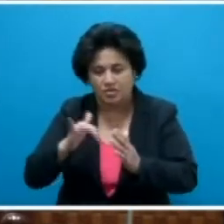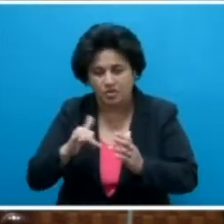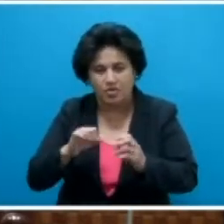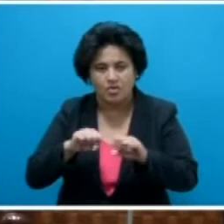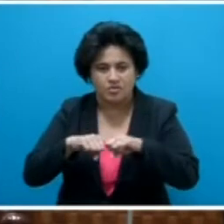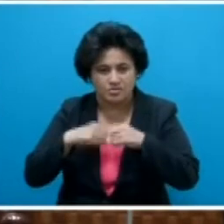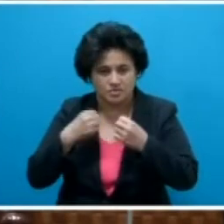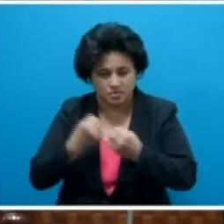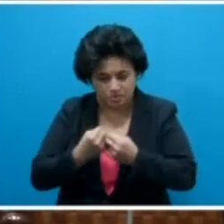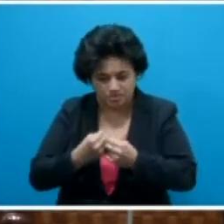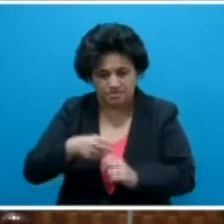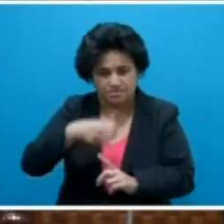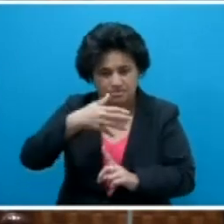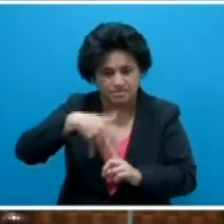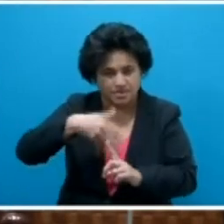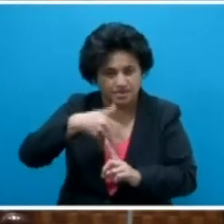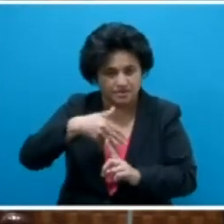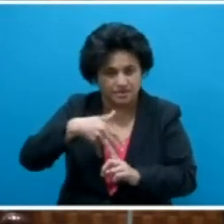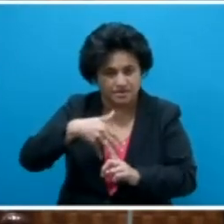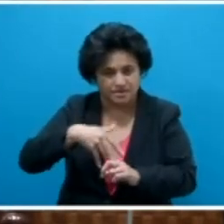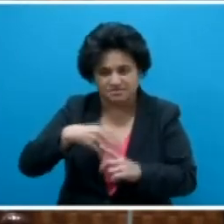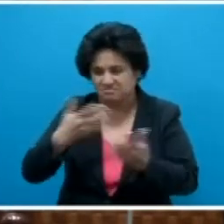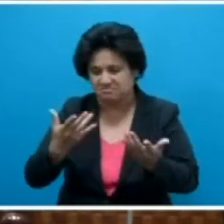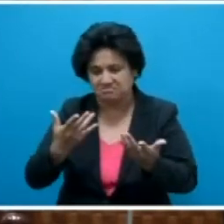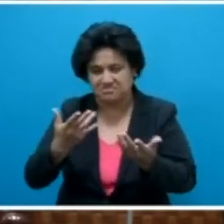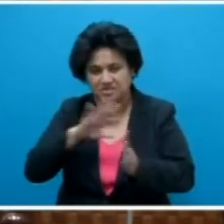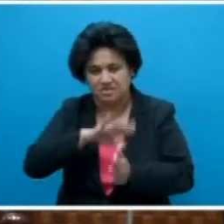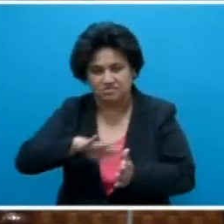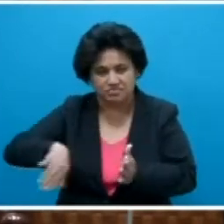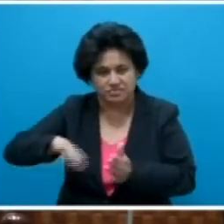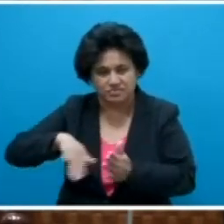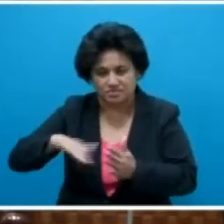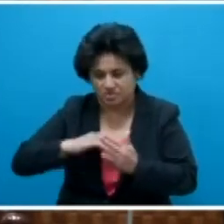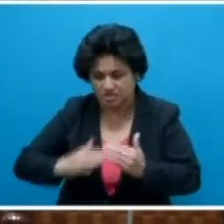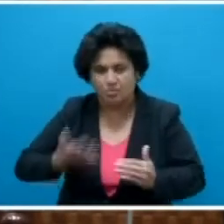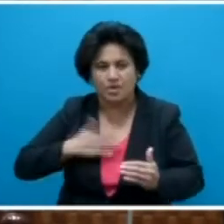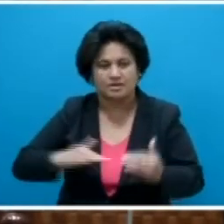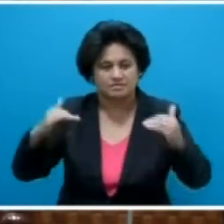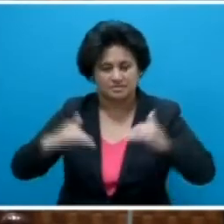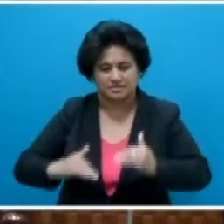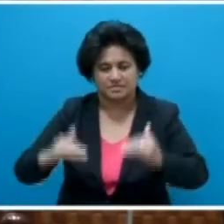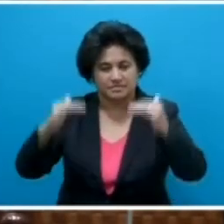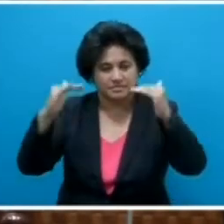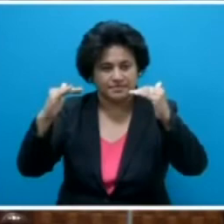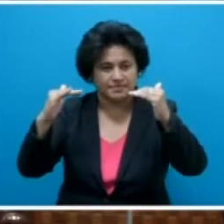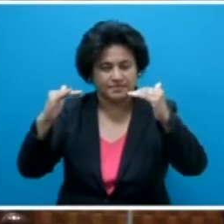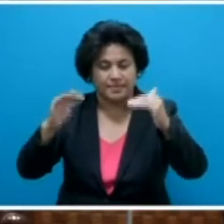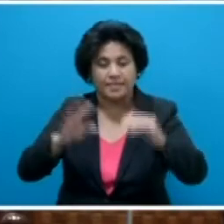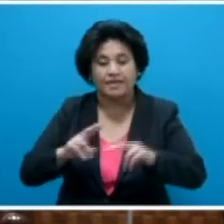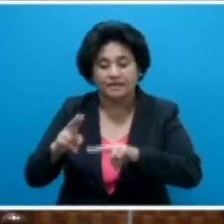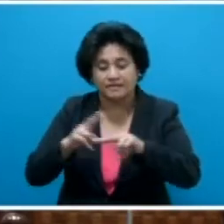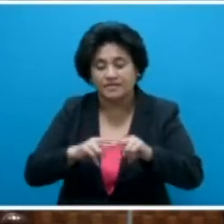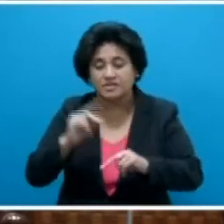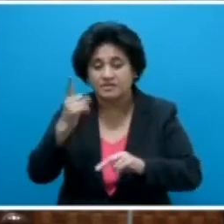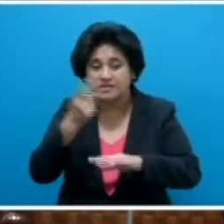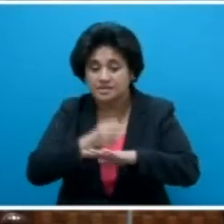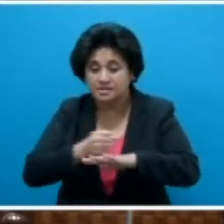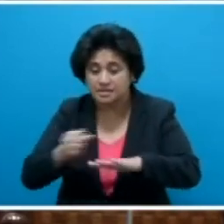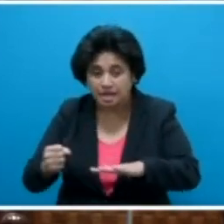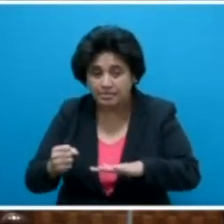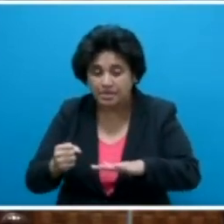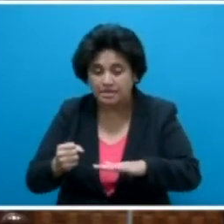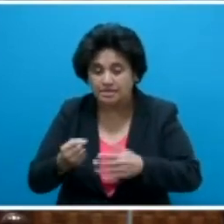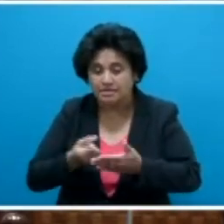socio-economic background. Honorable Speaker Say, the Fiji First government has introduced numerous policies and